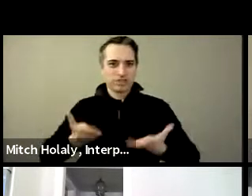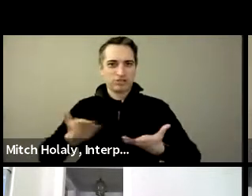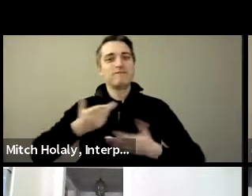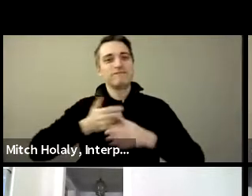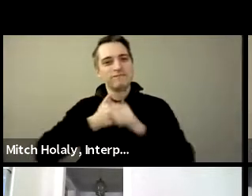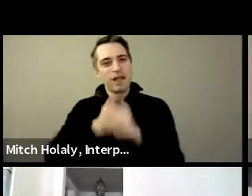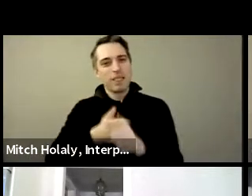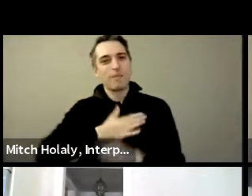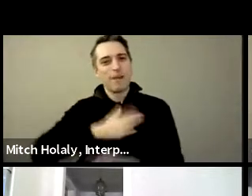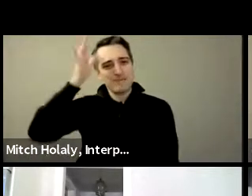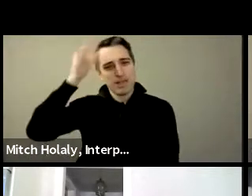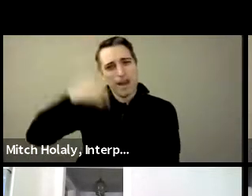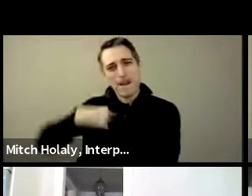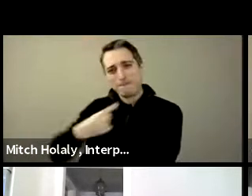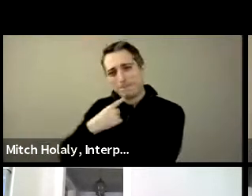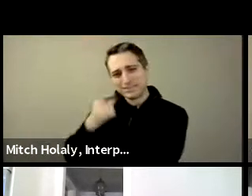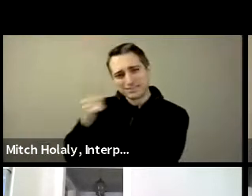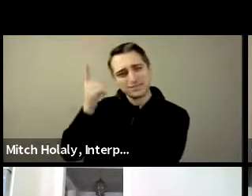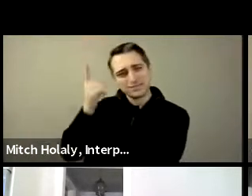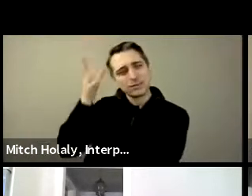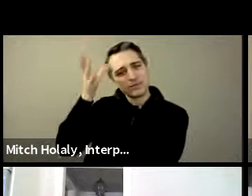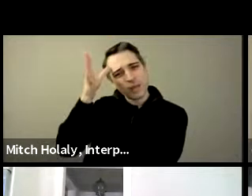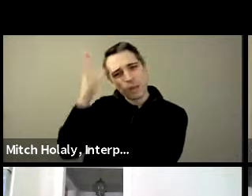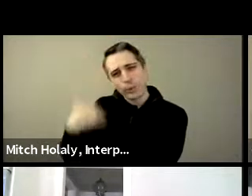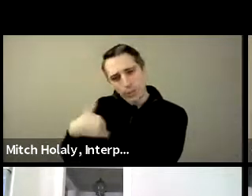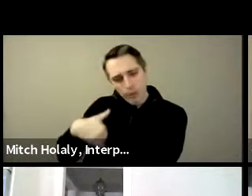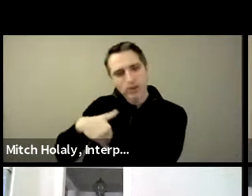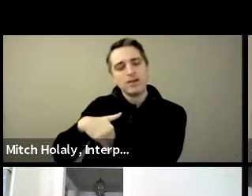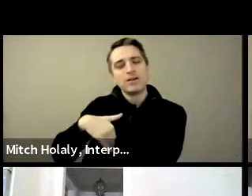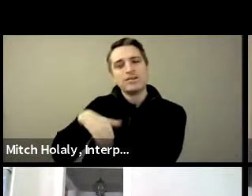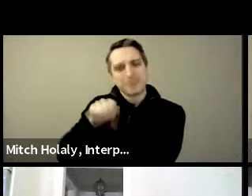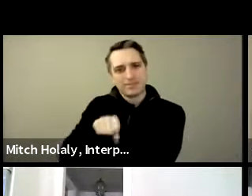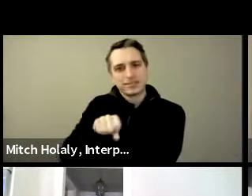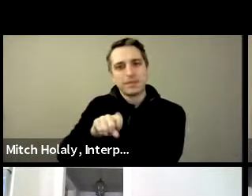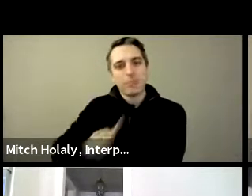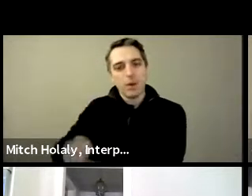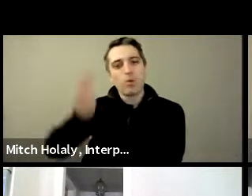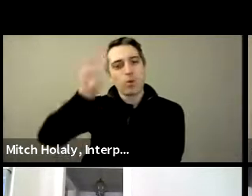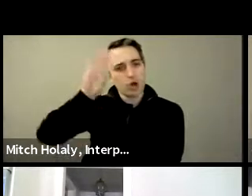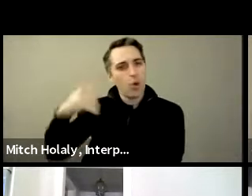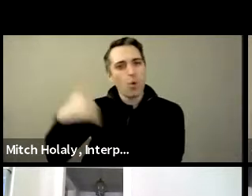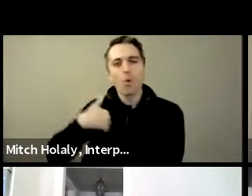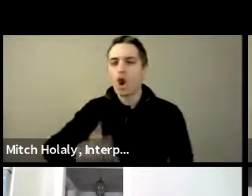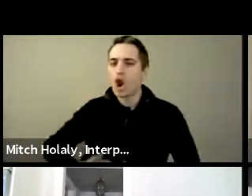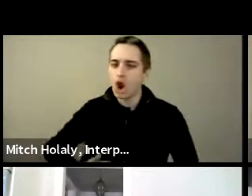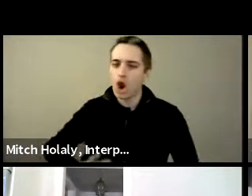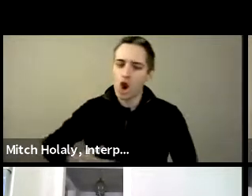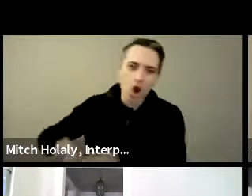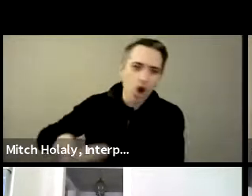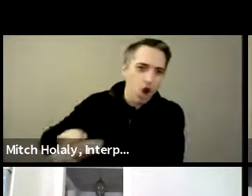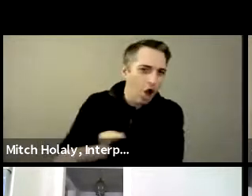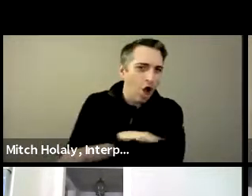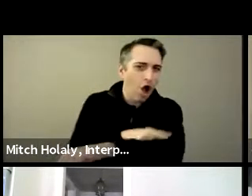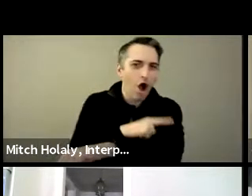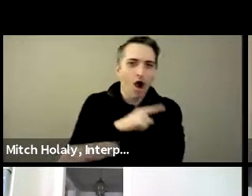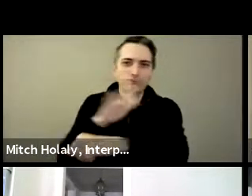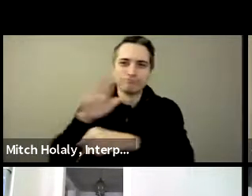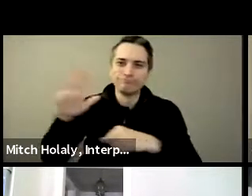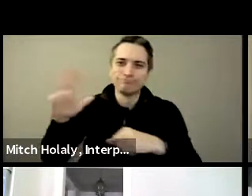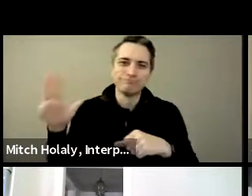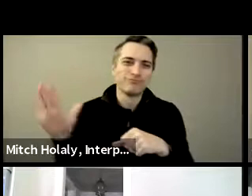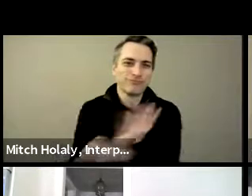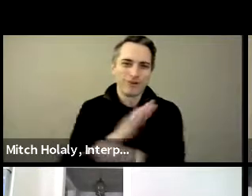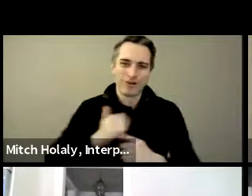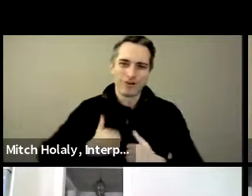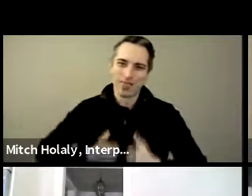I miss him terribly, my family and I miss him terribly, we know that he had a long and very full life, and that's all that we all ask